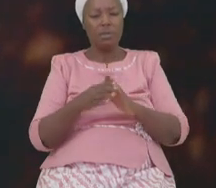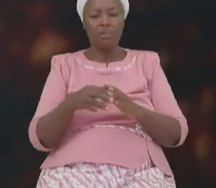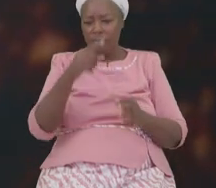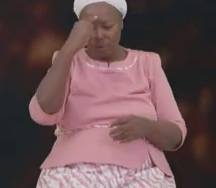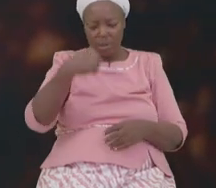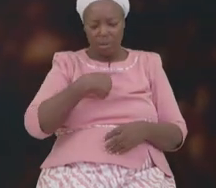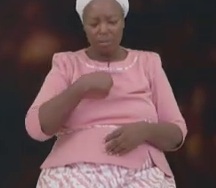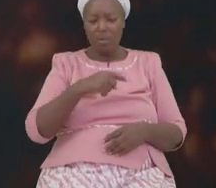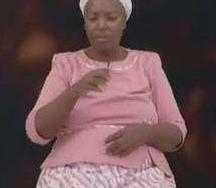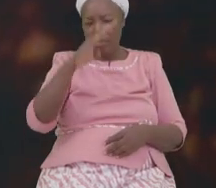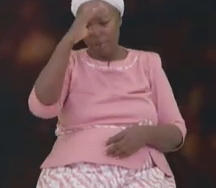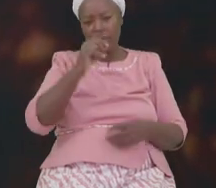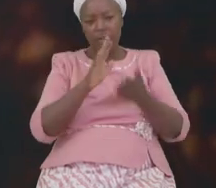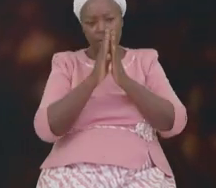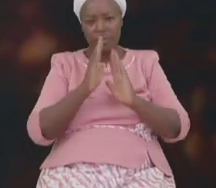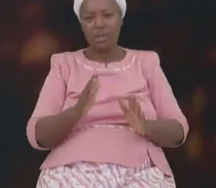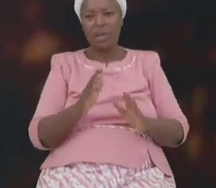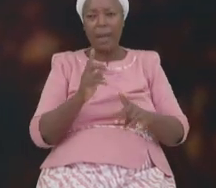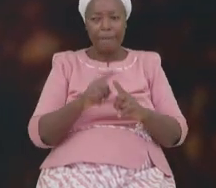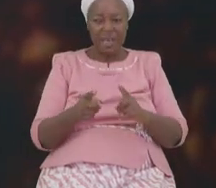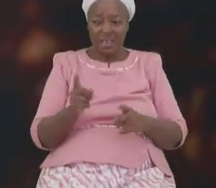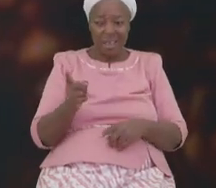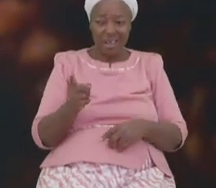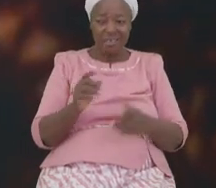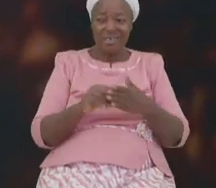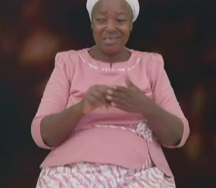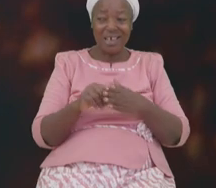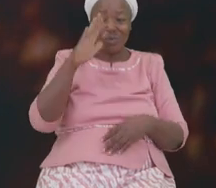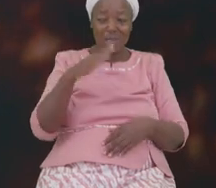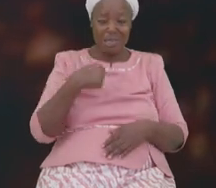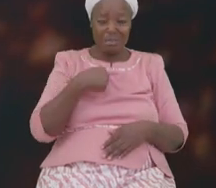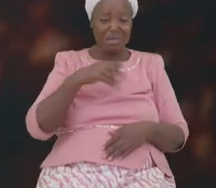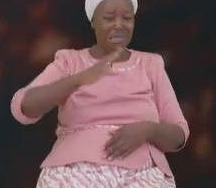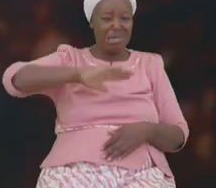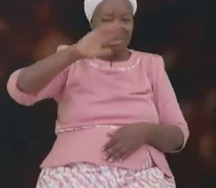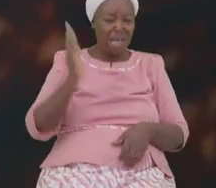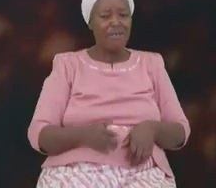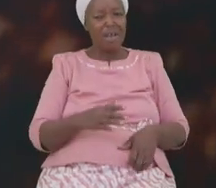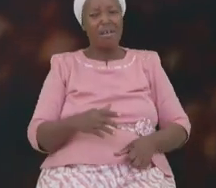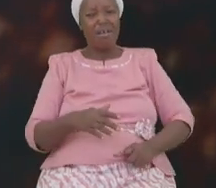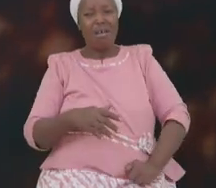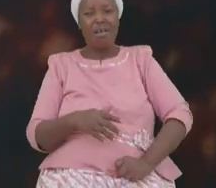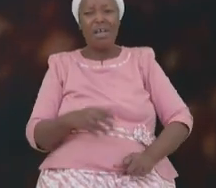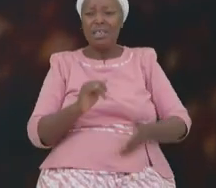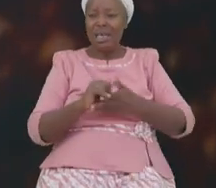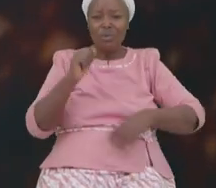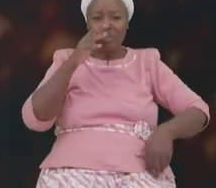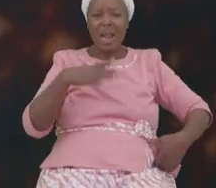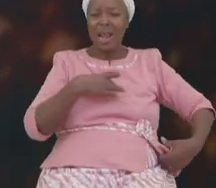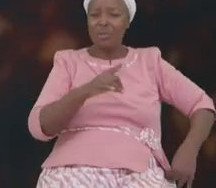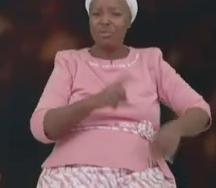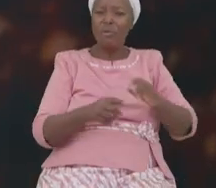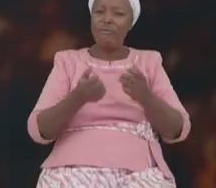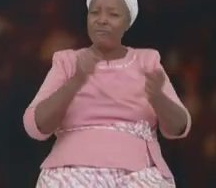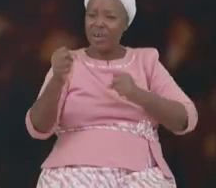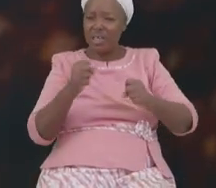but Mrs. So-and-so, never. She likes to fight,